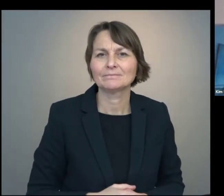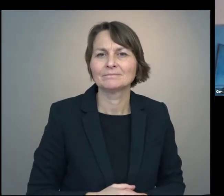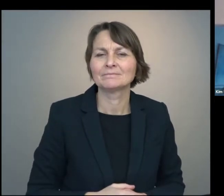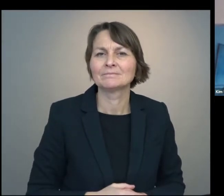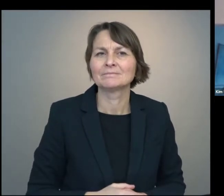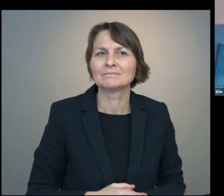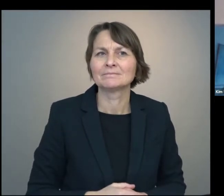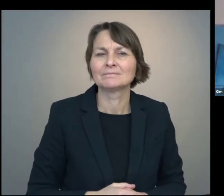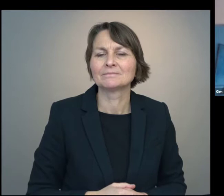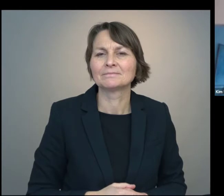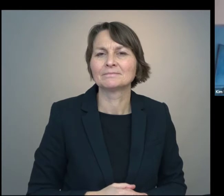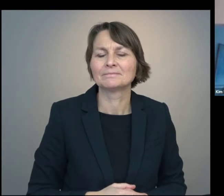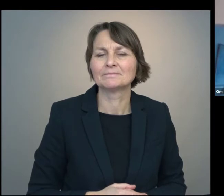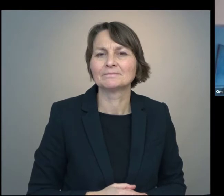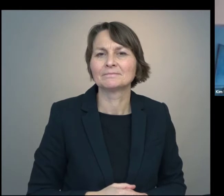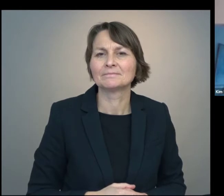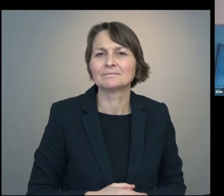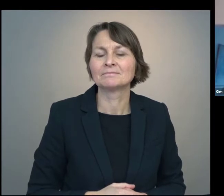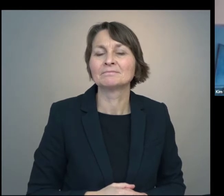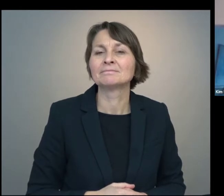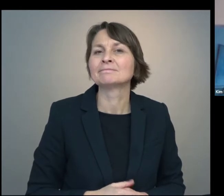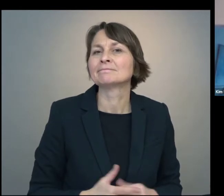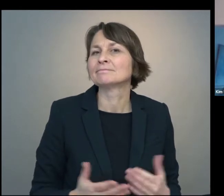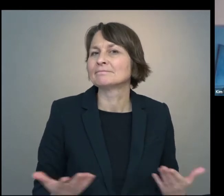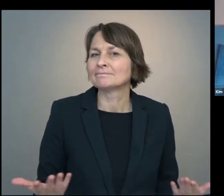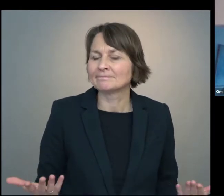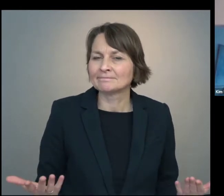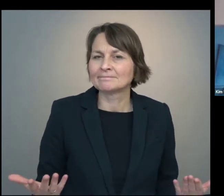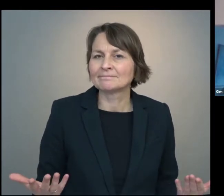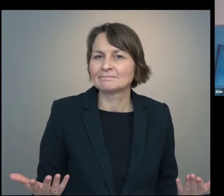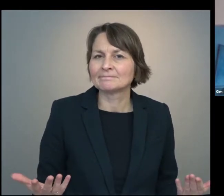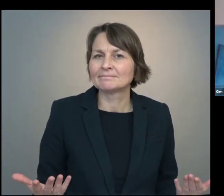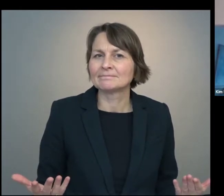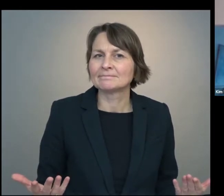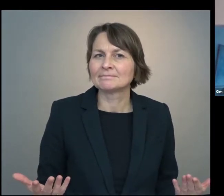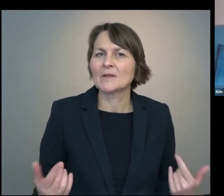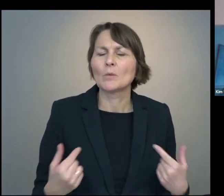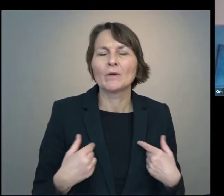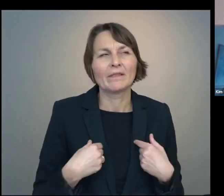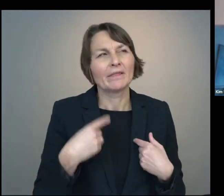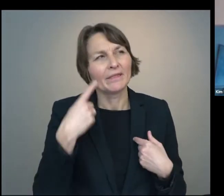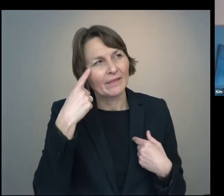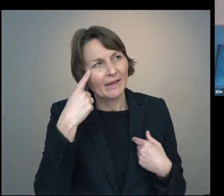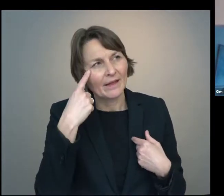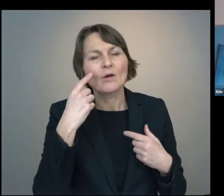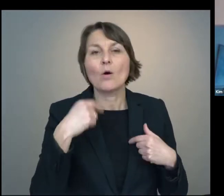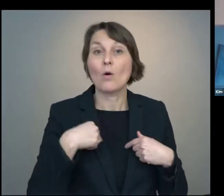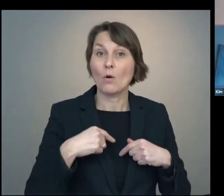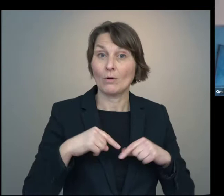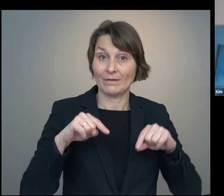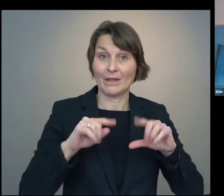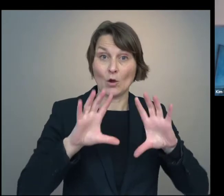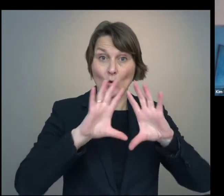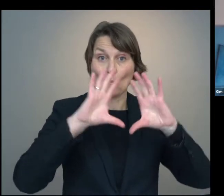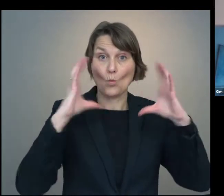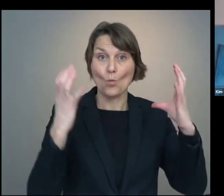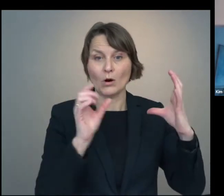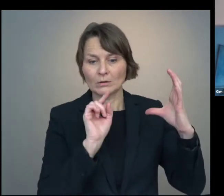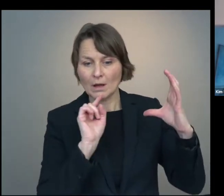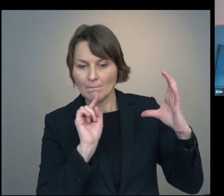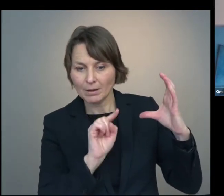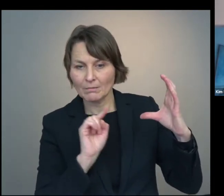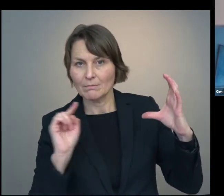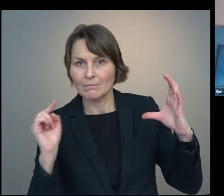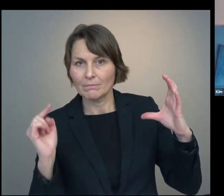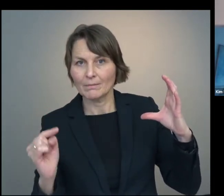albeit that he works out of Odense. The whole point is that we see there's an interest in Umbraco. And when you